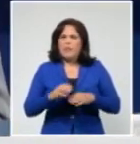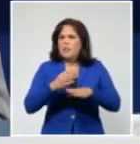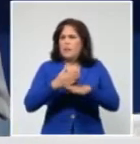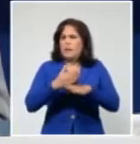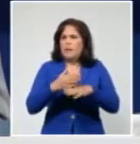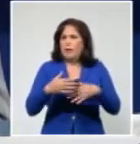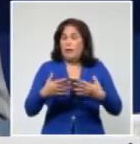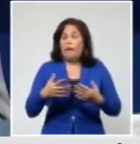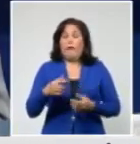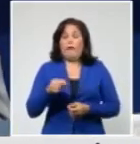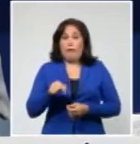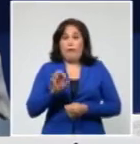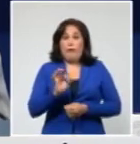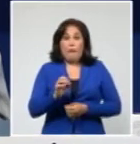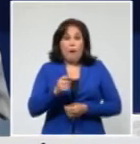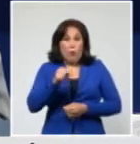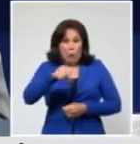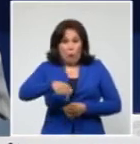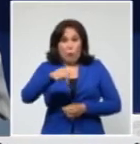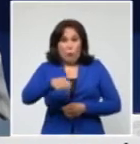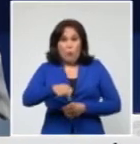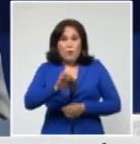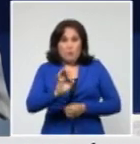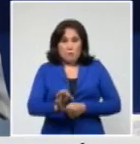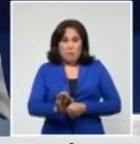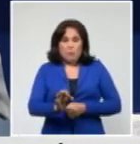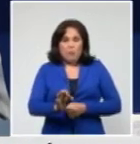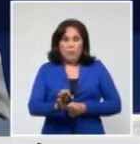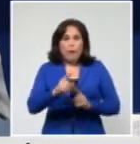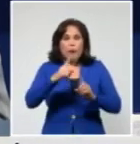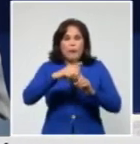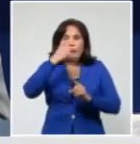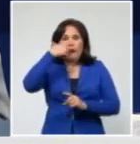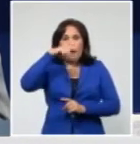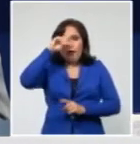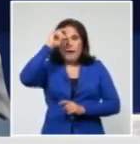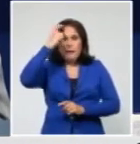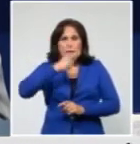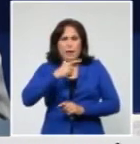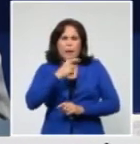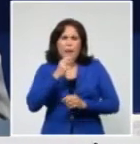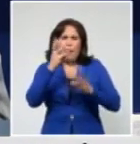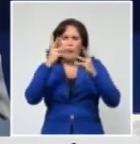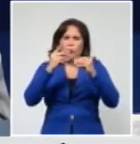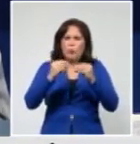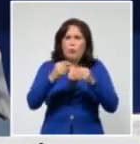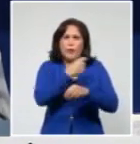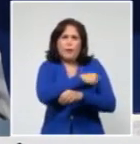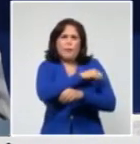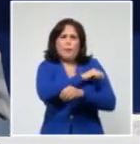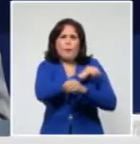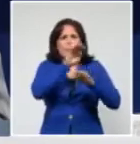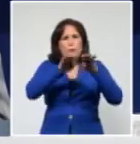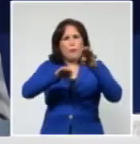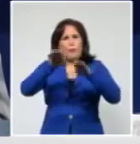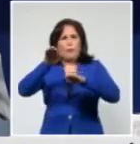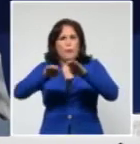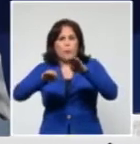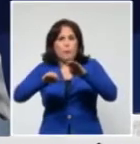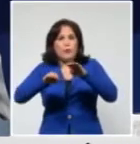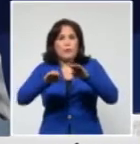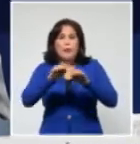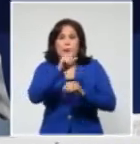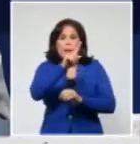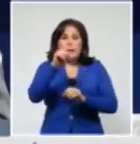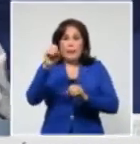Yesterday's results therefore mean that Ciego de Ávila continues to be the province with the highest confirmed case